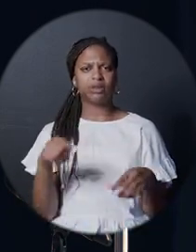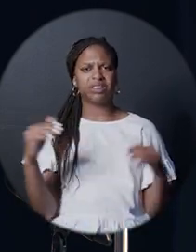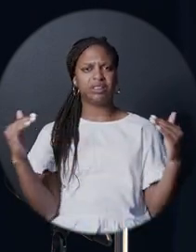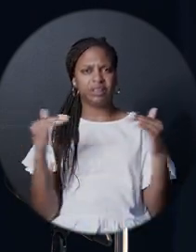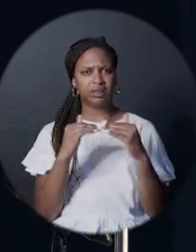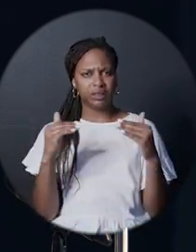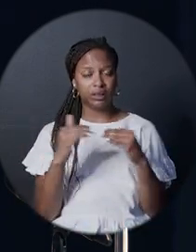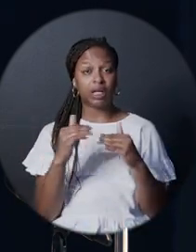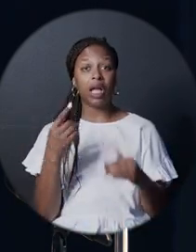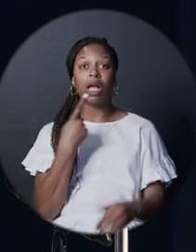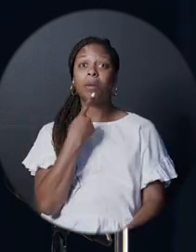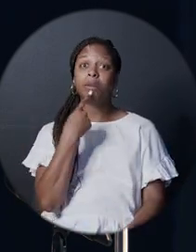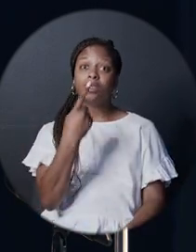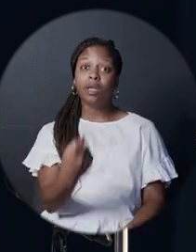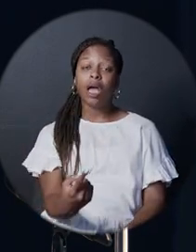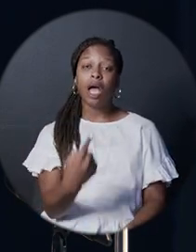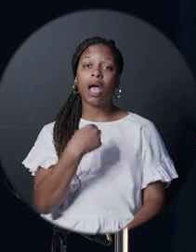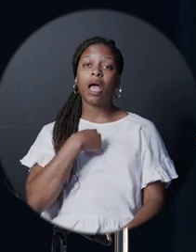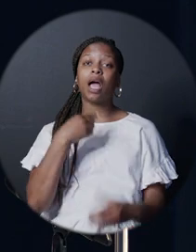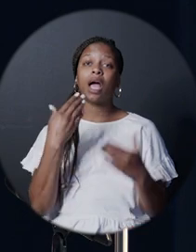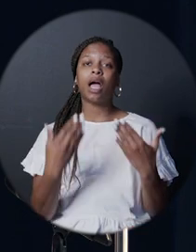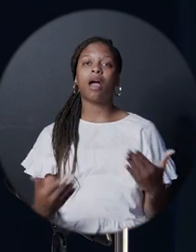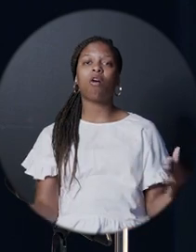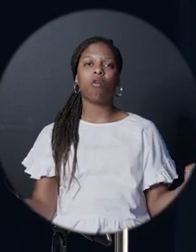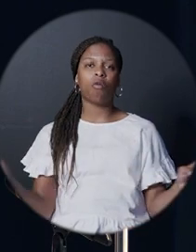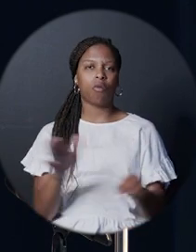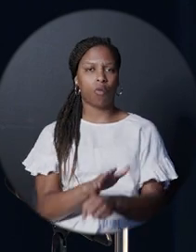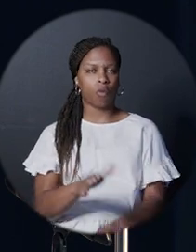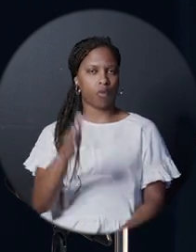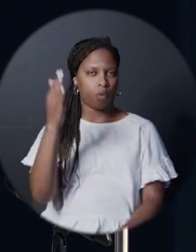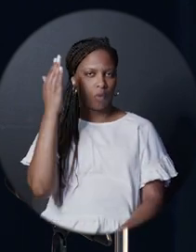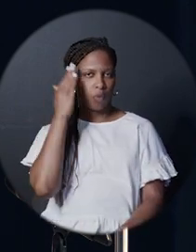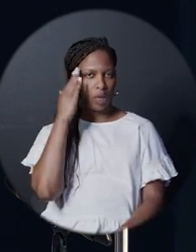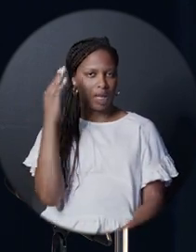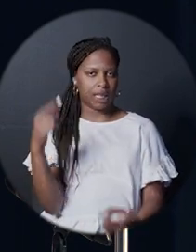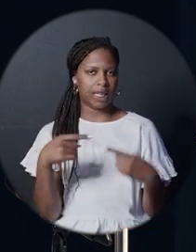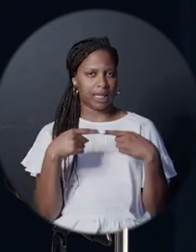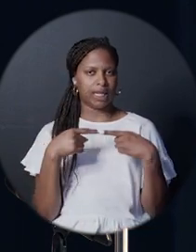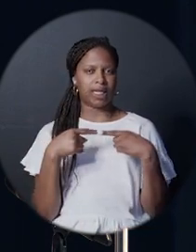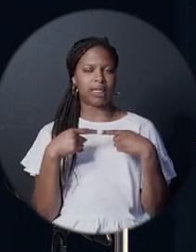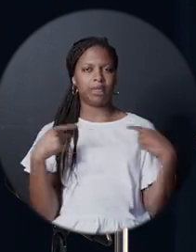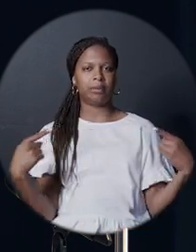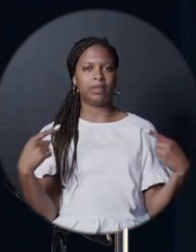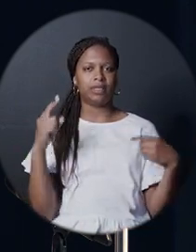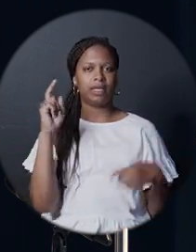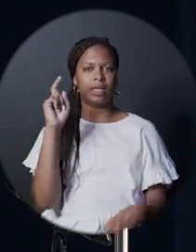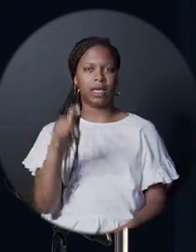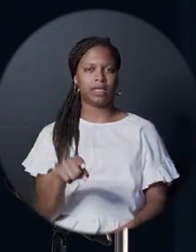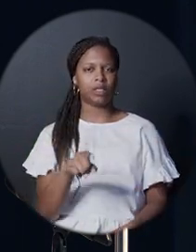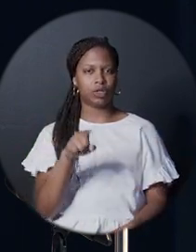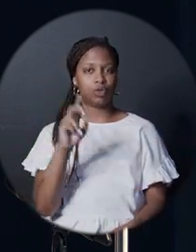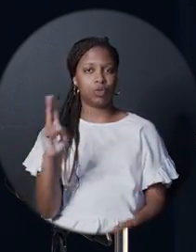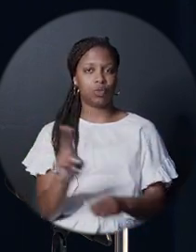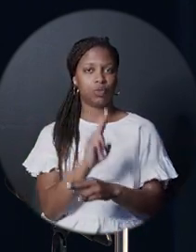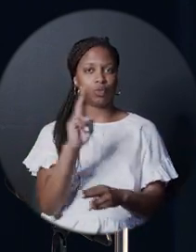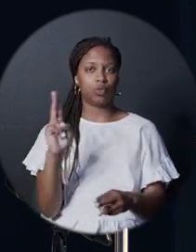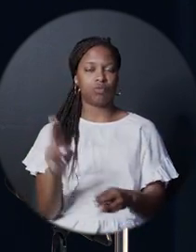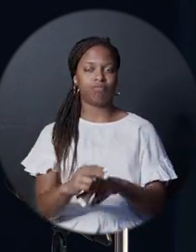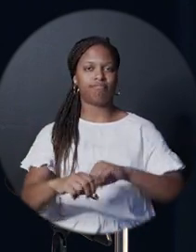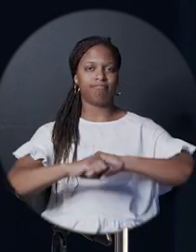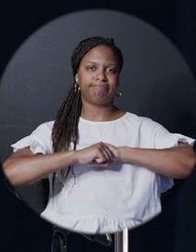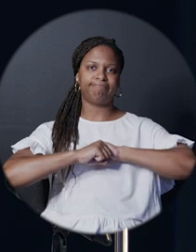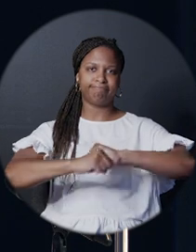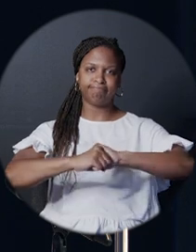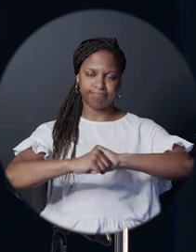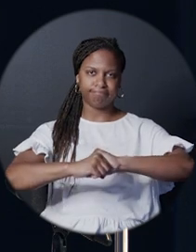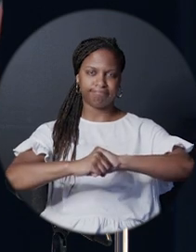cannot even the score like God can. I am telling you that I am fully aware that the enemy has